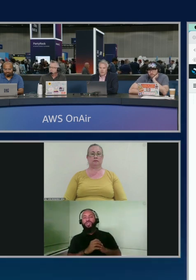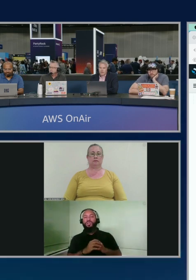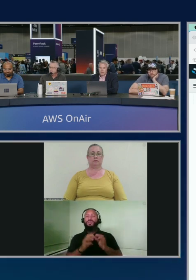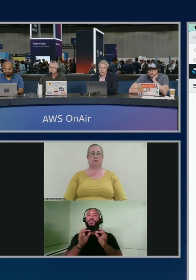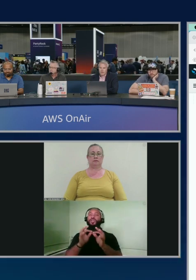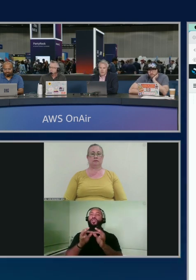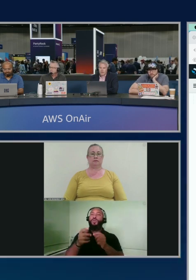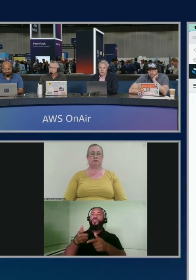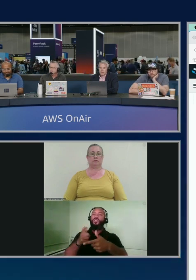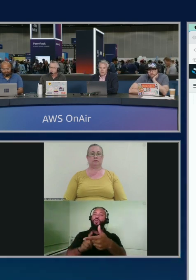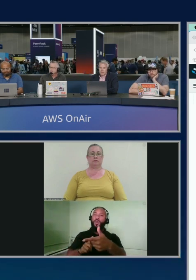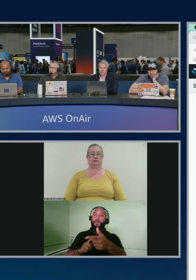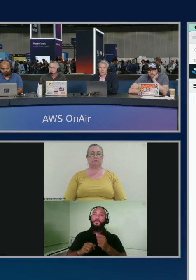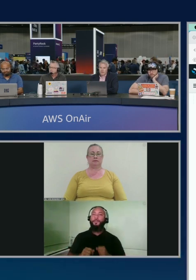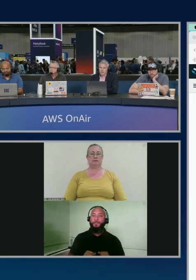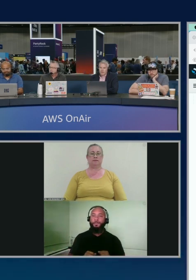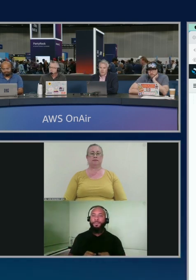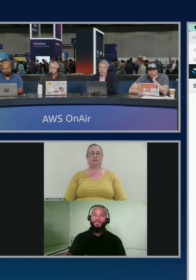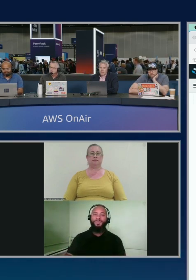checkpoint.